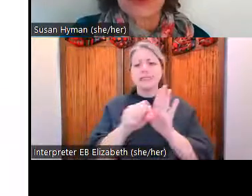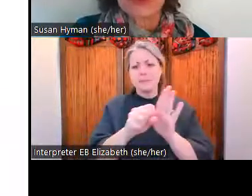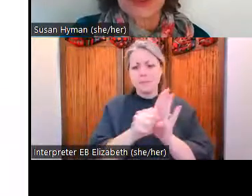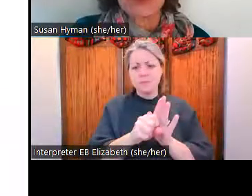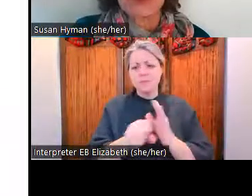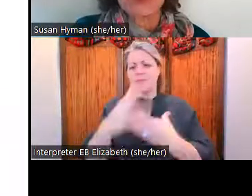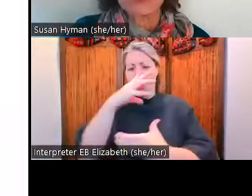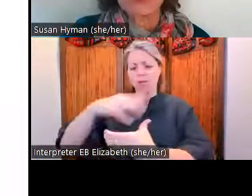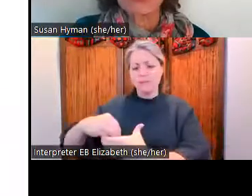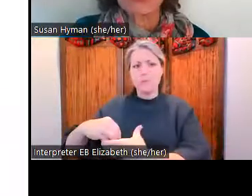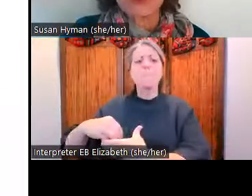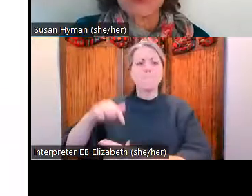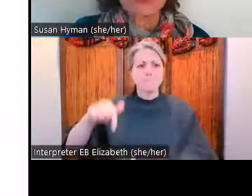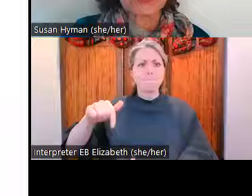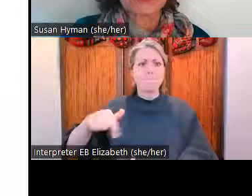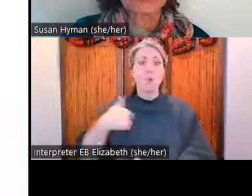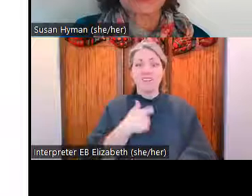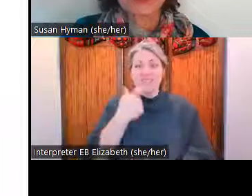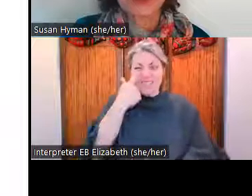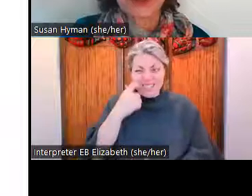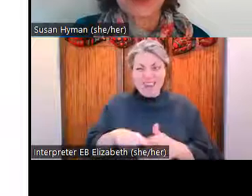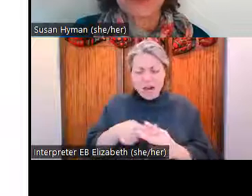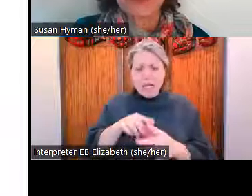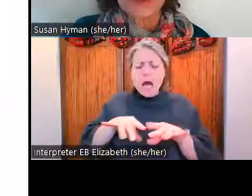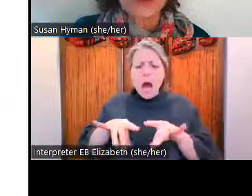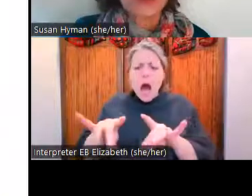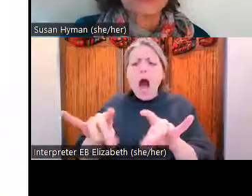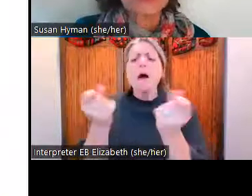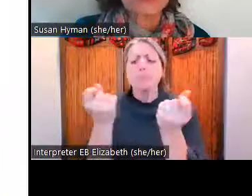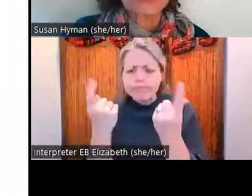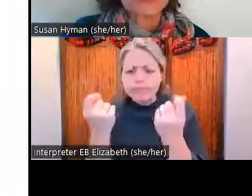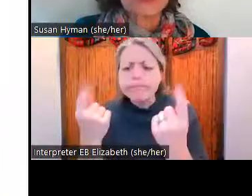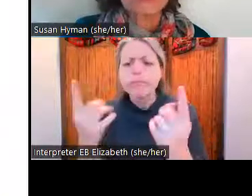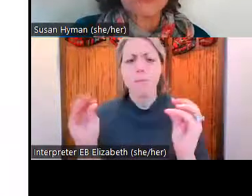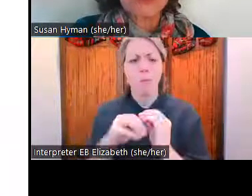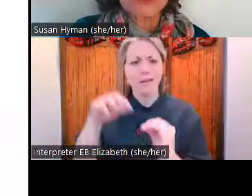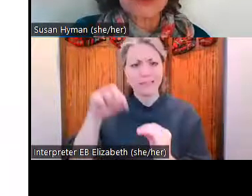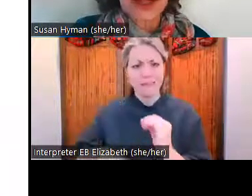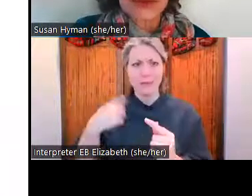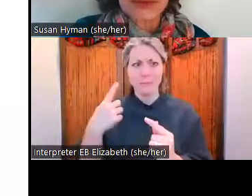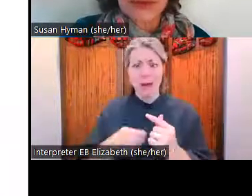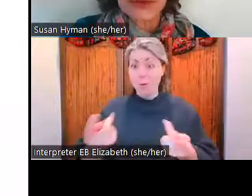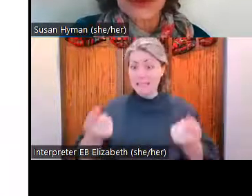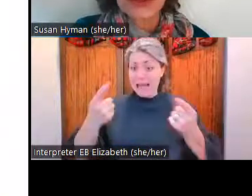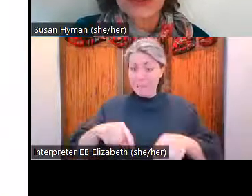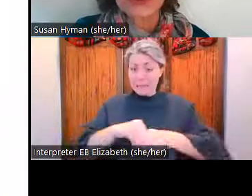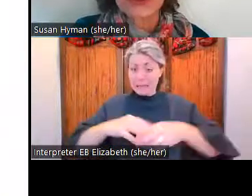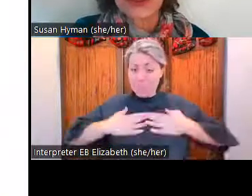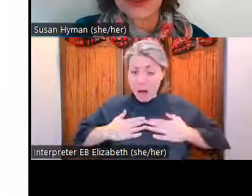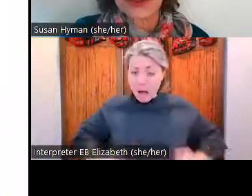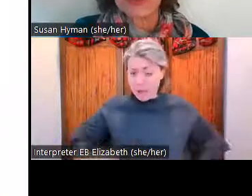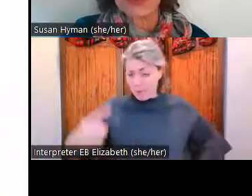autism that we are just beginning to understand. And the physiologic measures